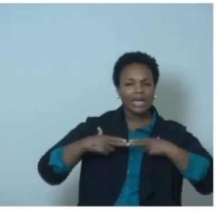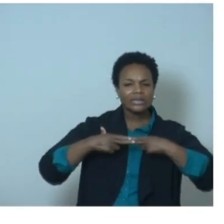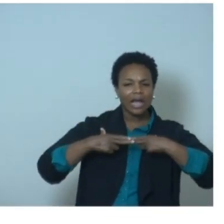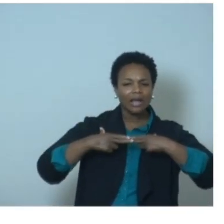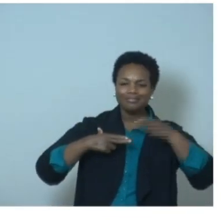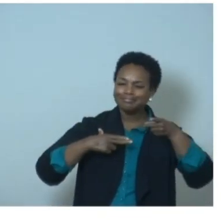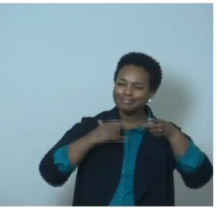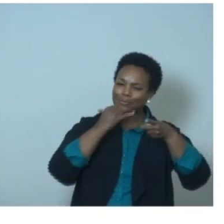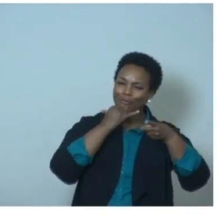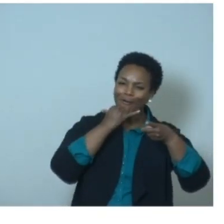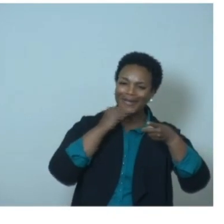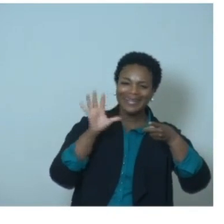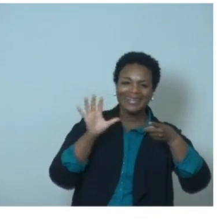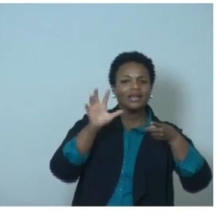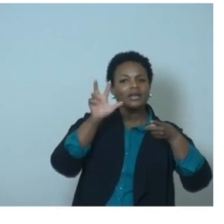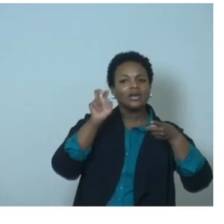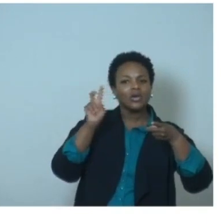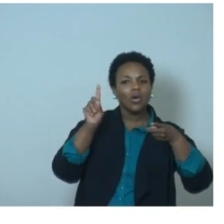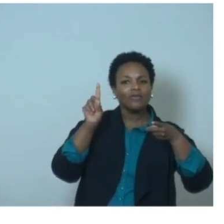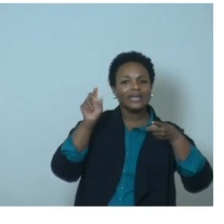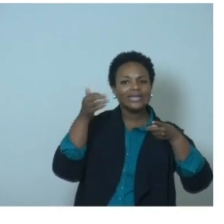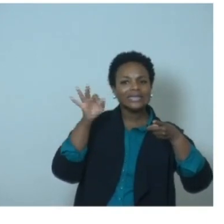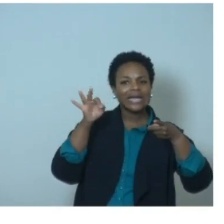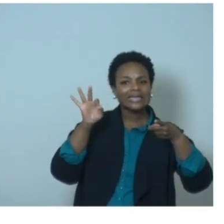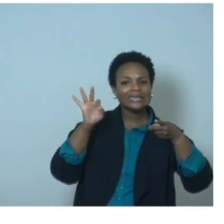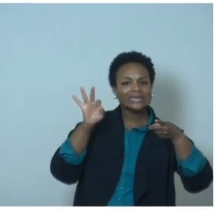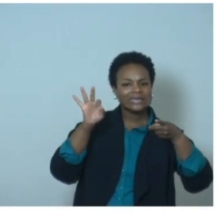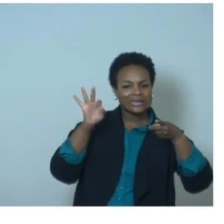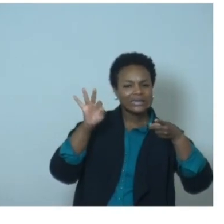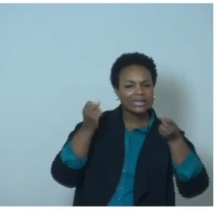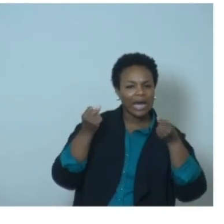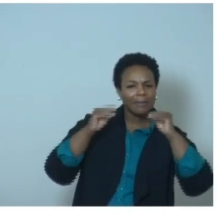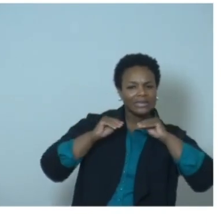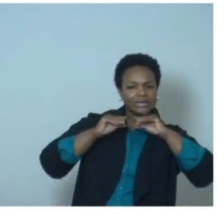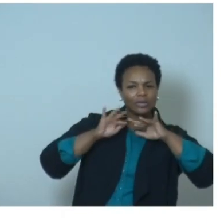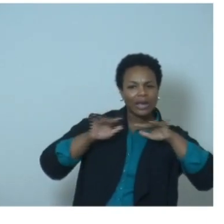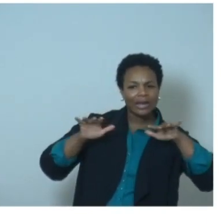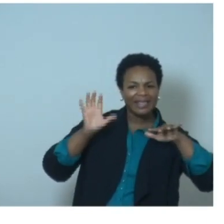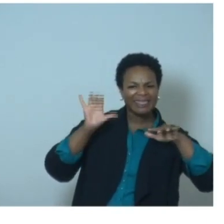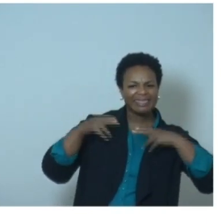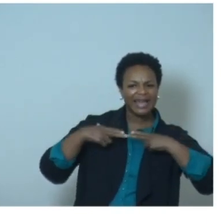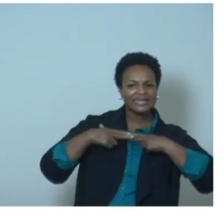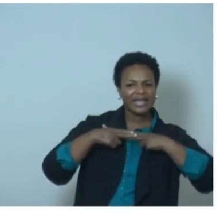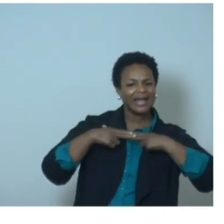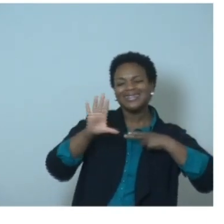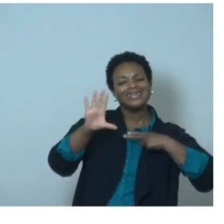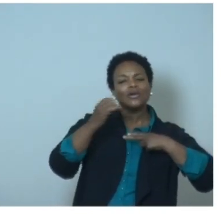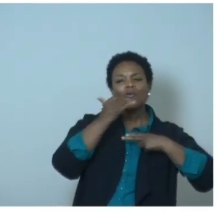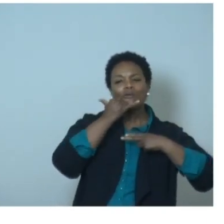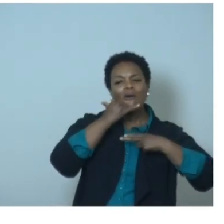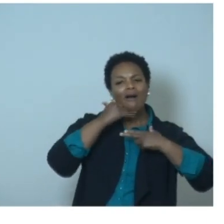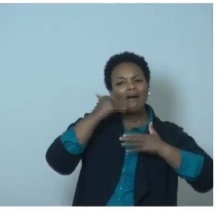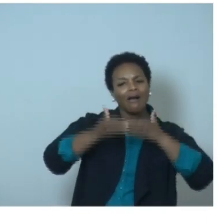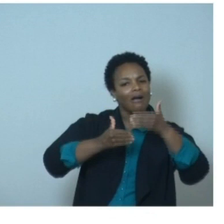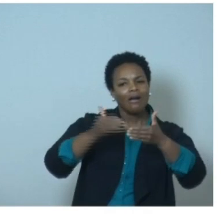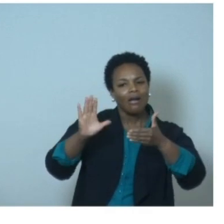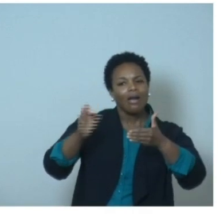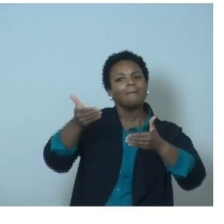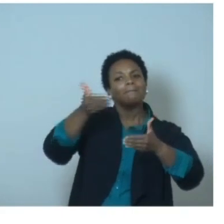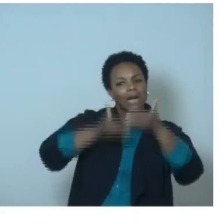It's COVID-19 rate of spread, NMDOH region target. So, no, you're going the wrong way.